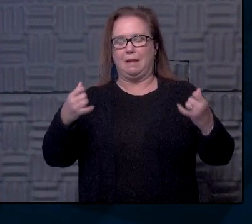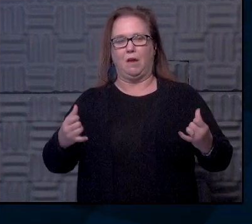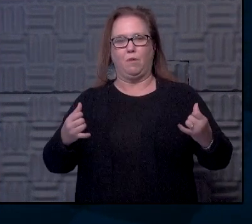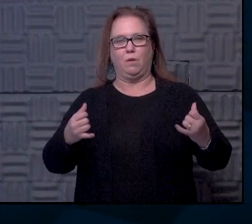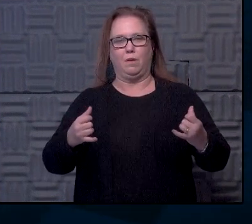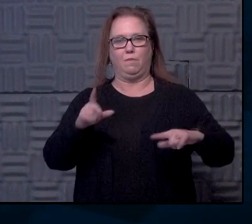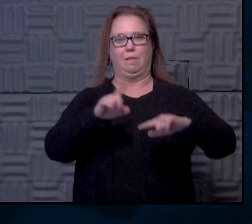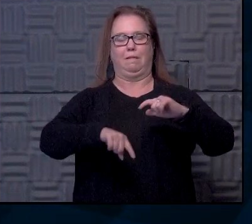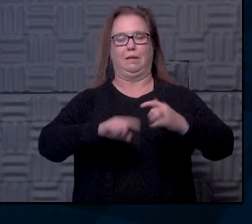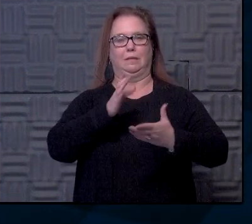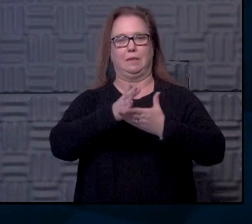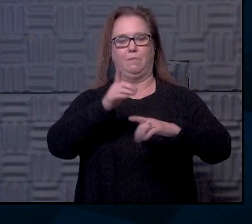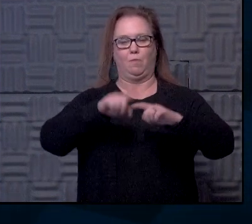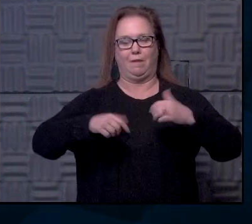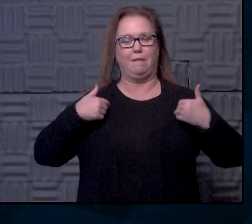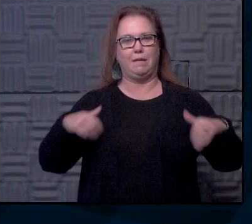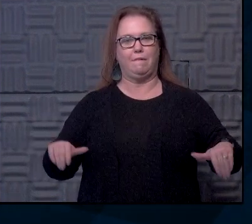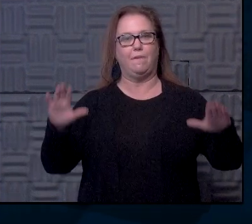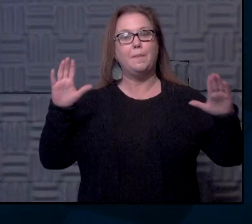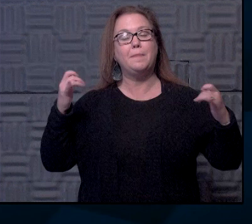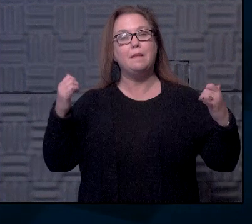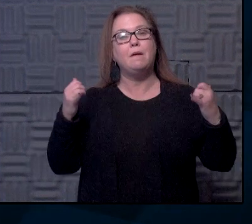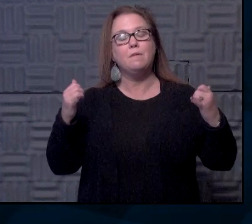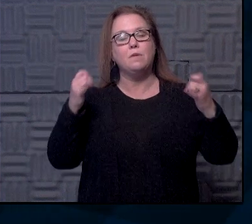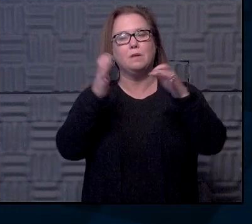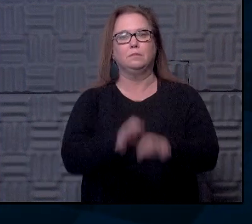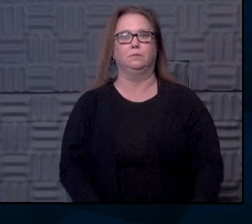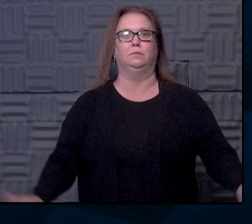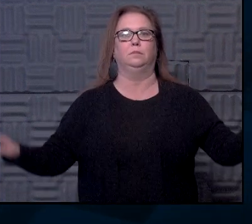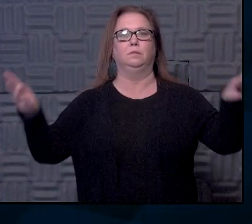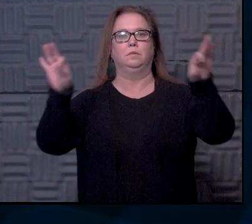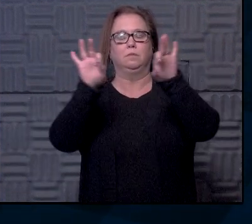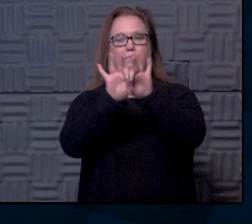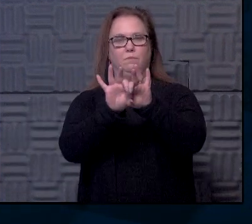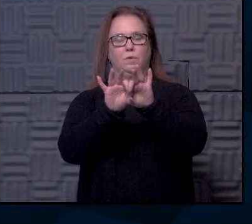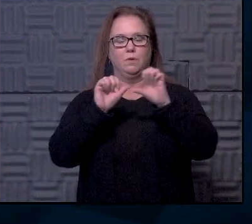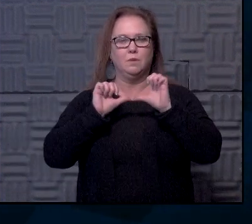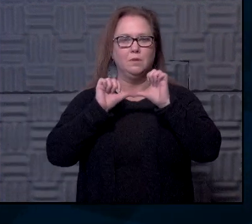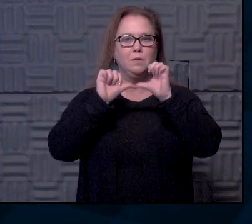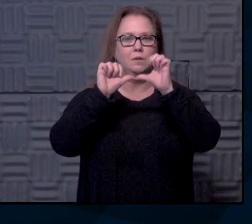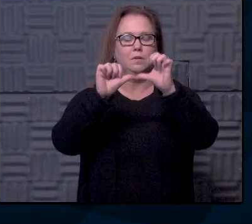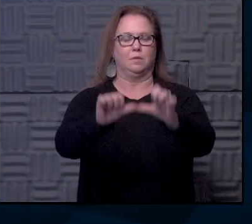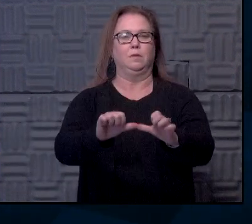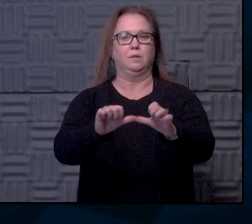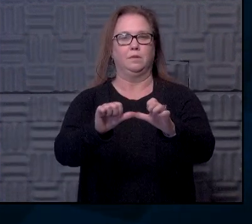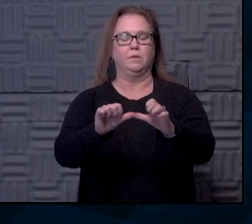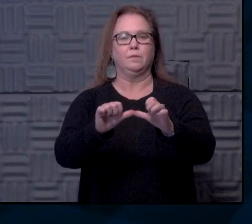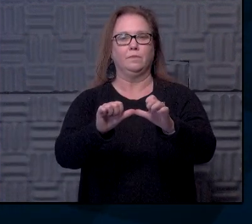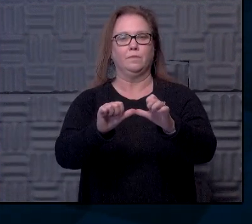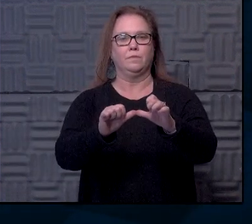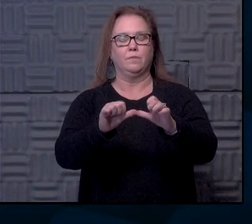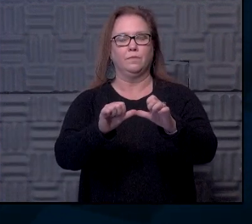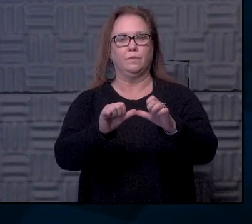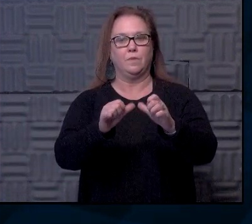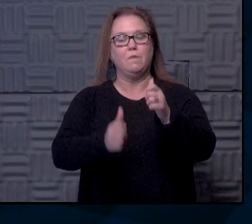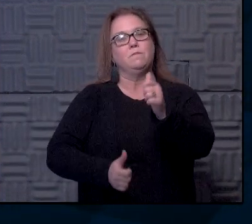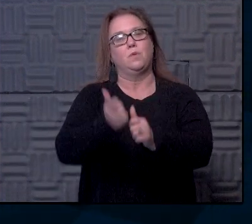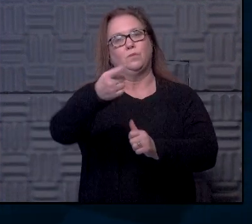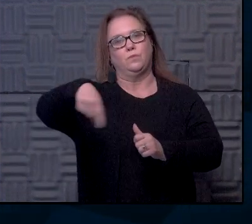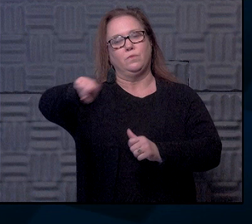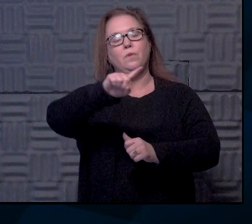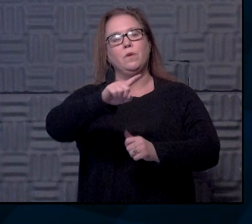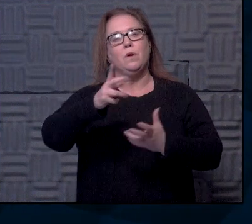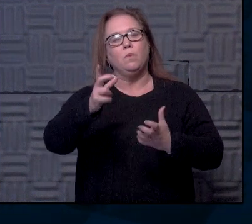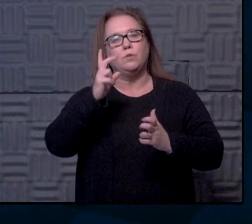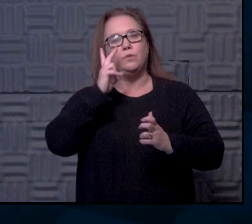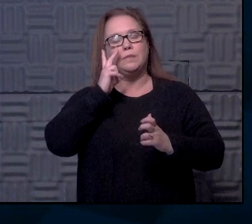good defense remains very, very, very important over the next many months, probably for the majority of the population, Here's a look at the